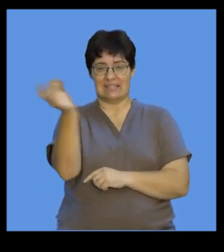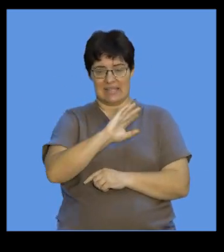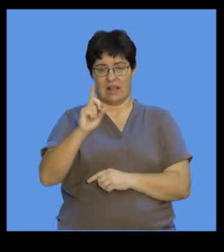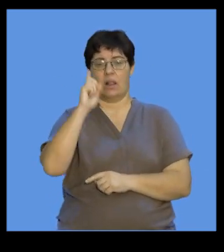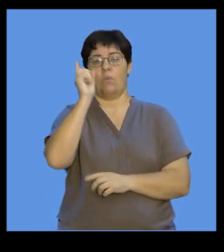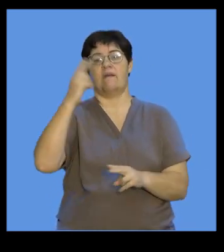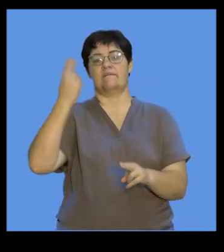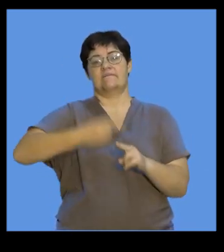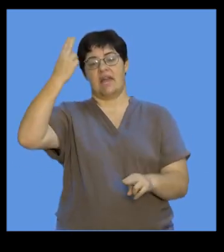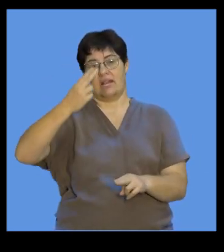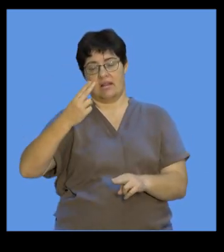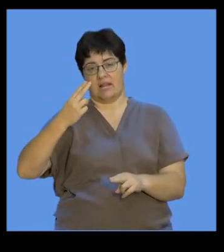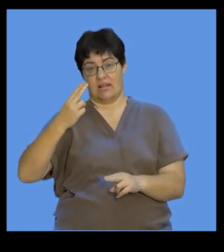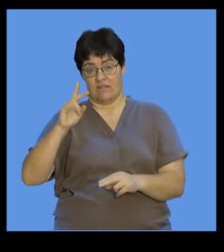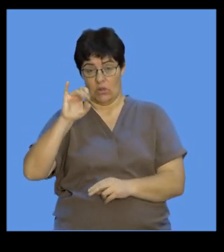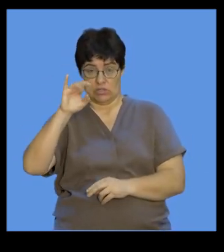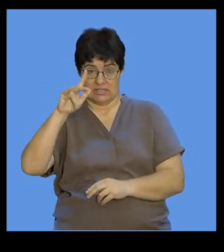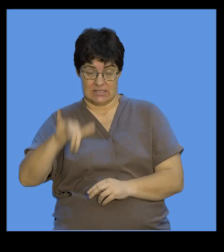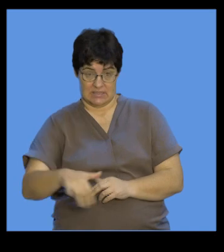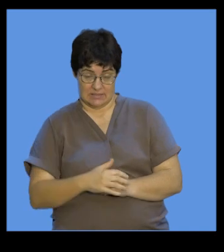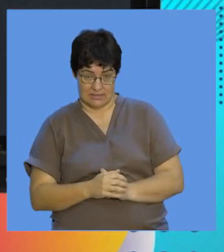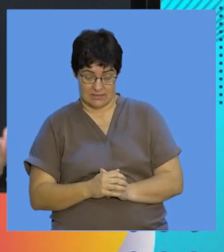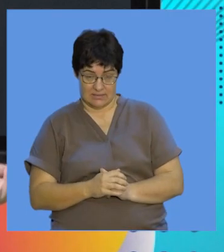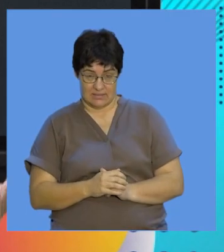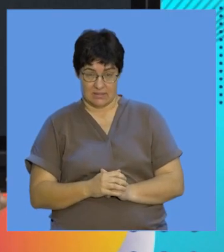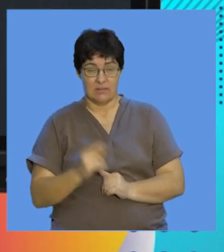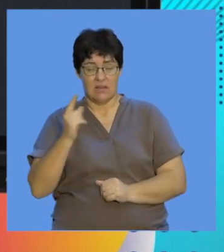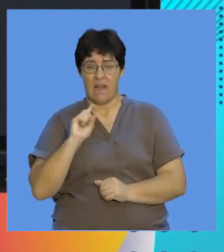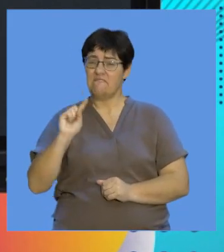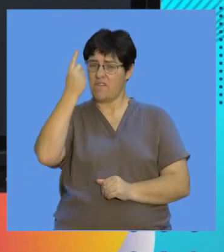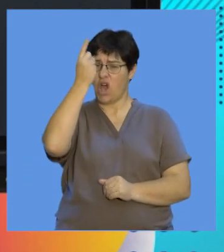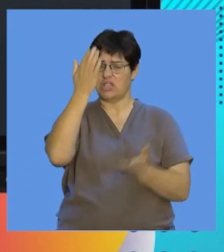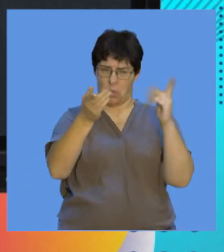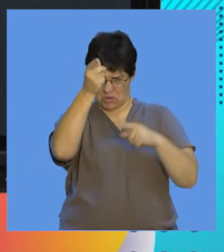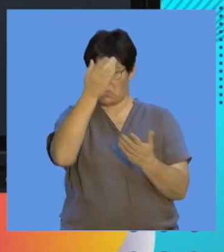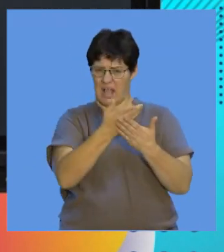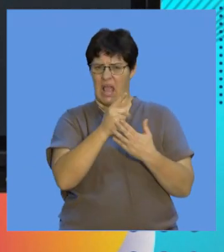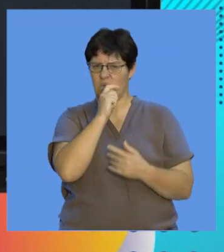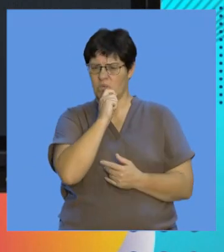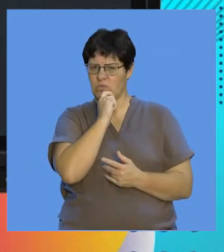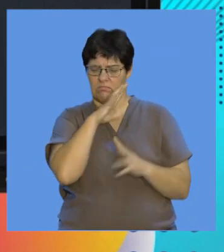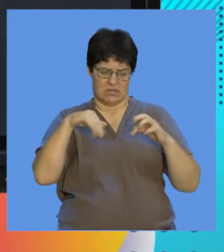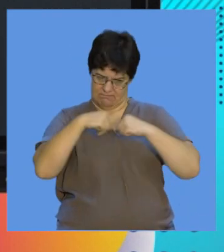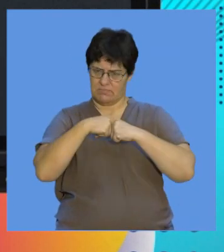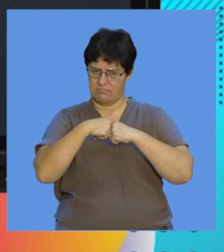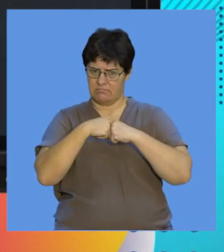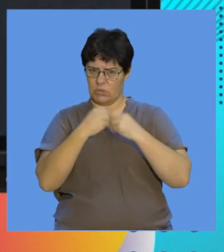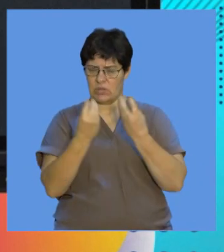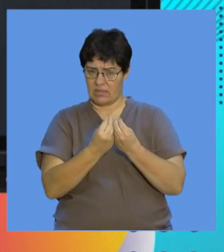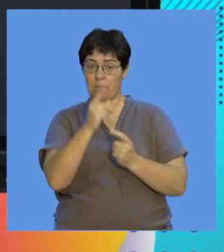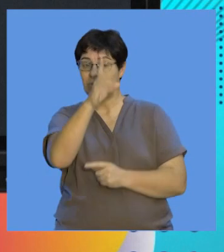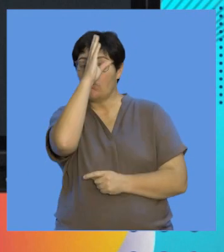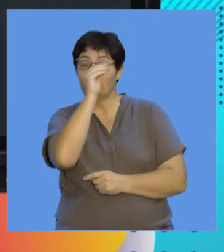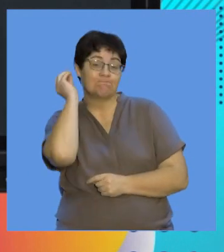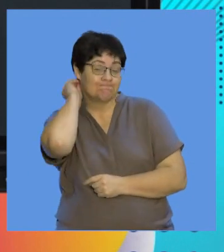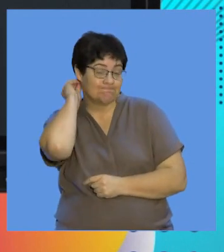All right? You can still use the first equation if you want to when they stick together, but you have to remember